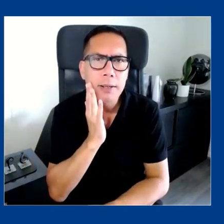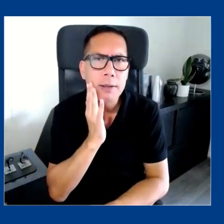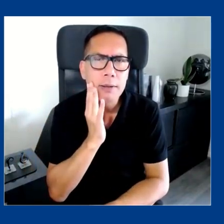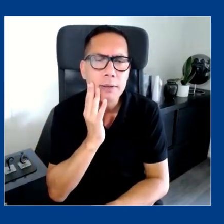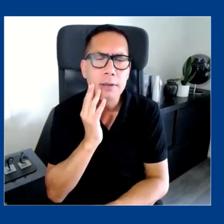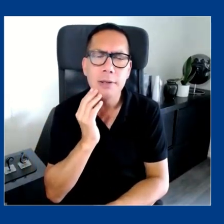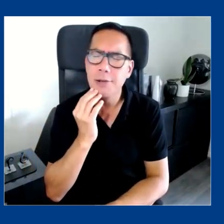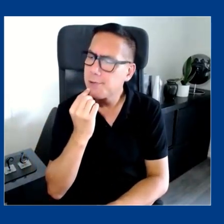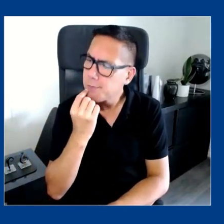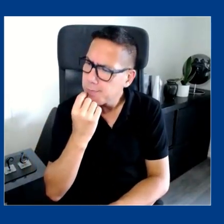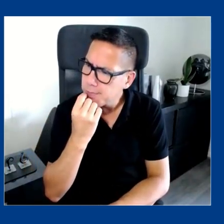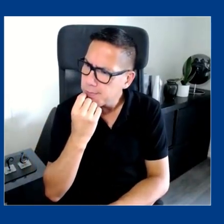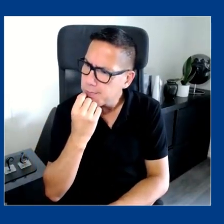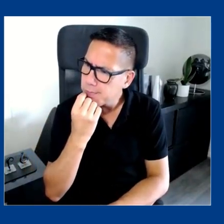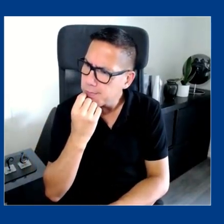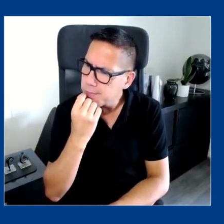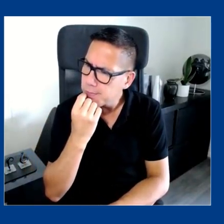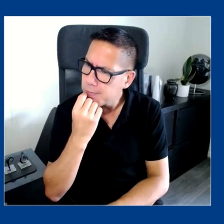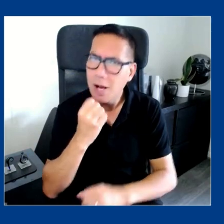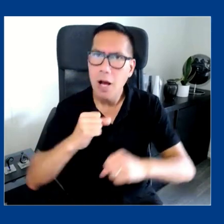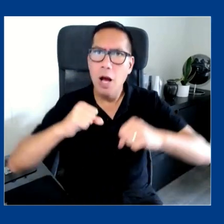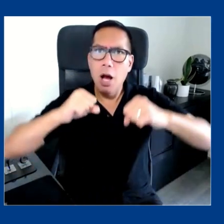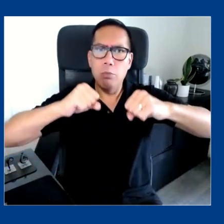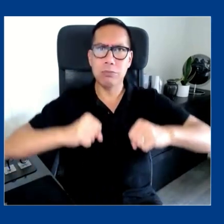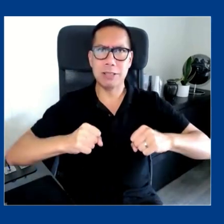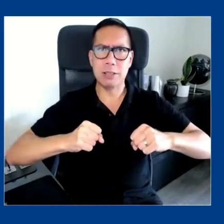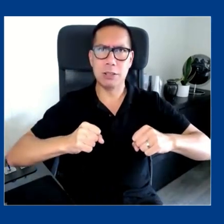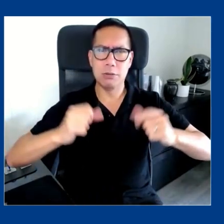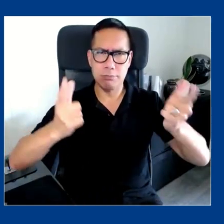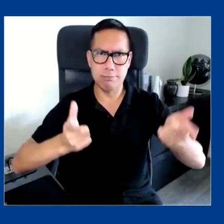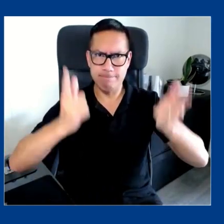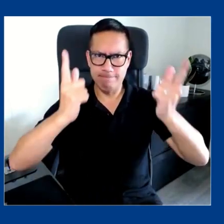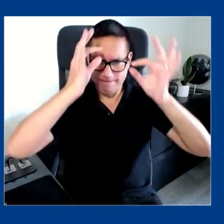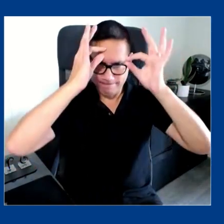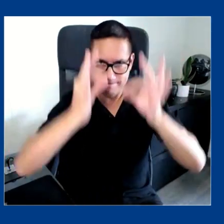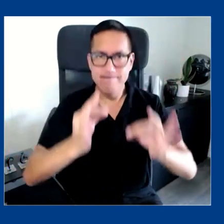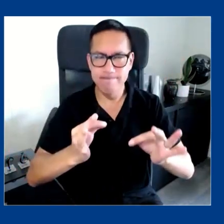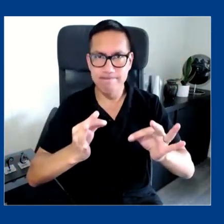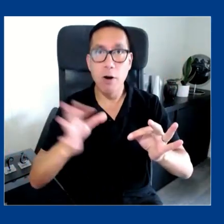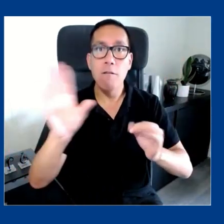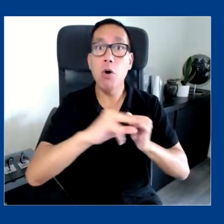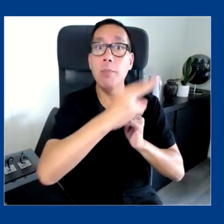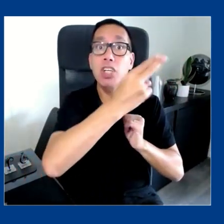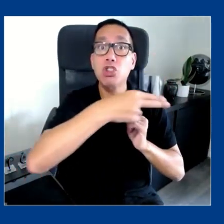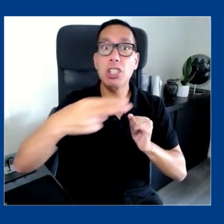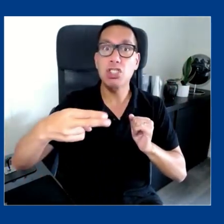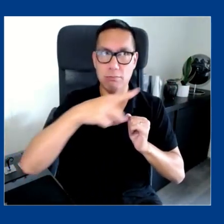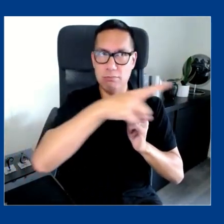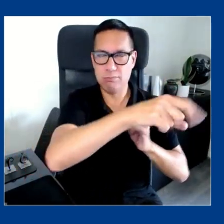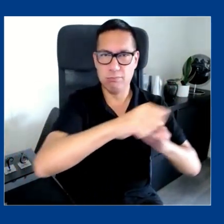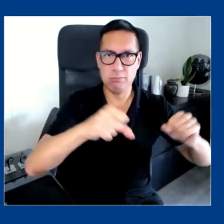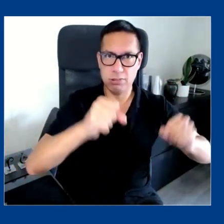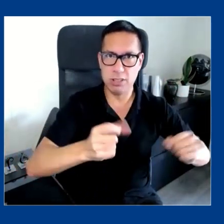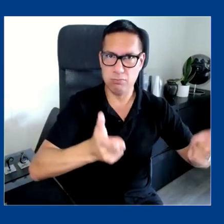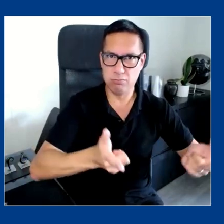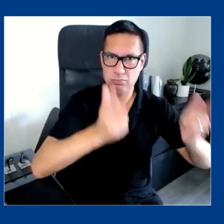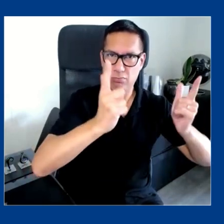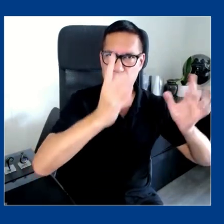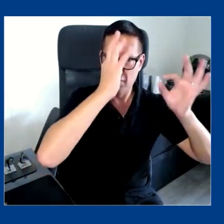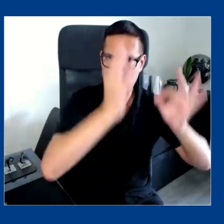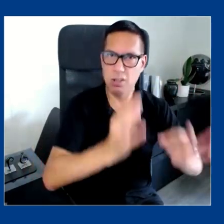During President Suharto's rule of Indonesia, because it was the more become